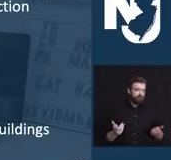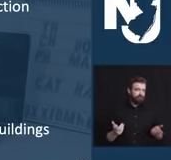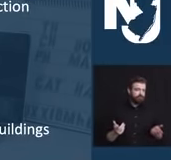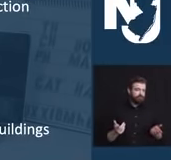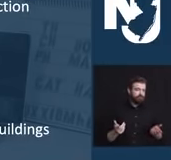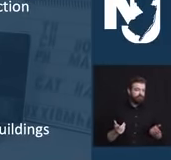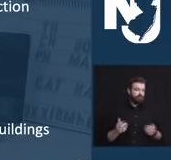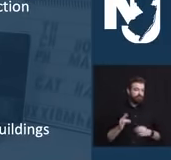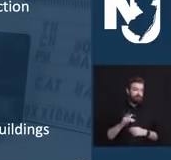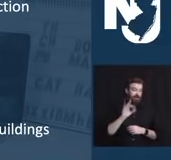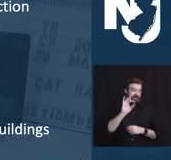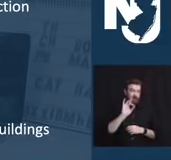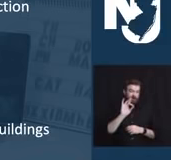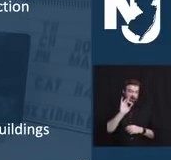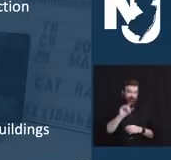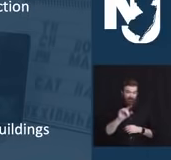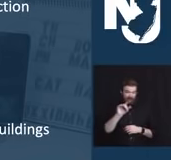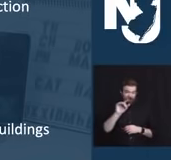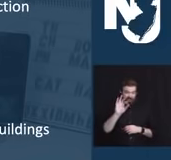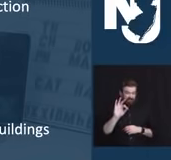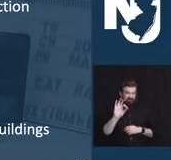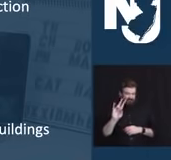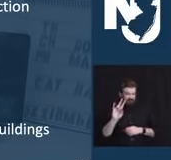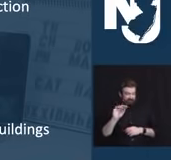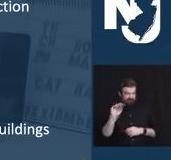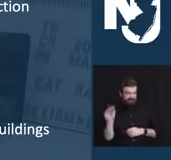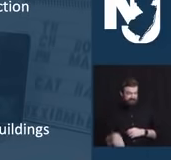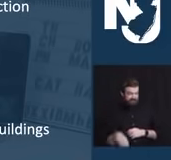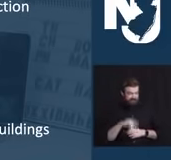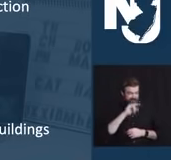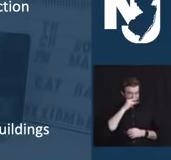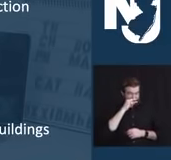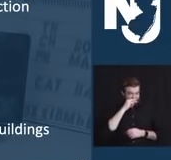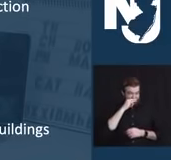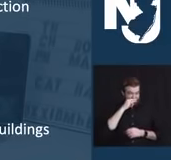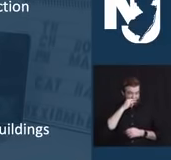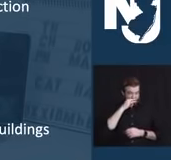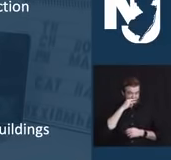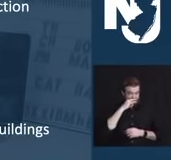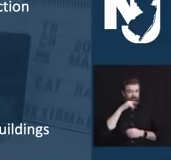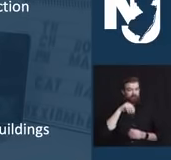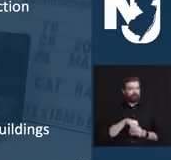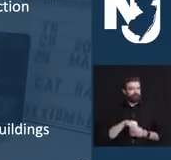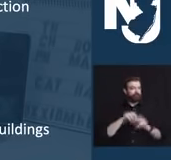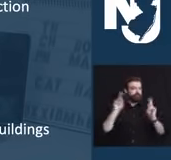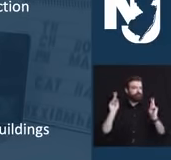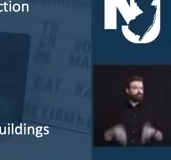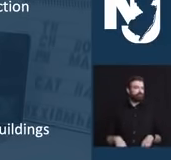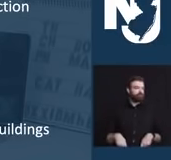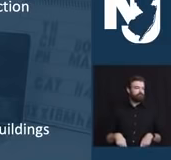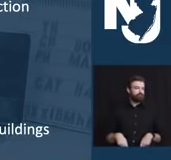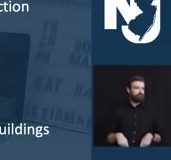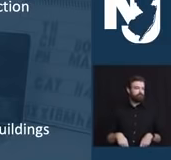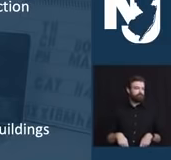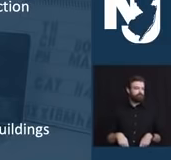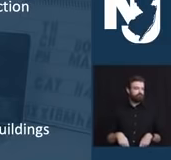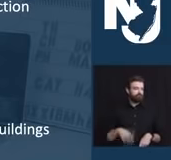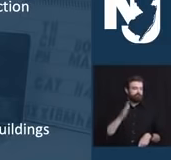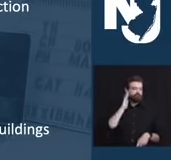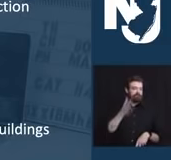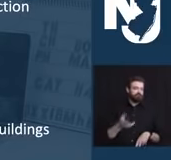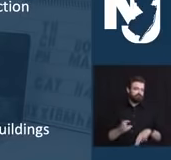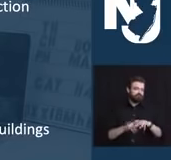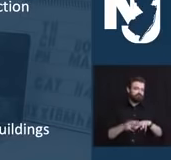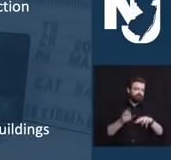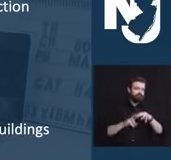89.74% of our kids are in some form of in-person instruction. That has climbed. I think we have every expectation to believe it will continue to